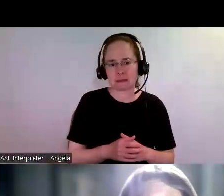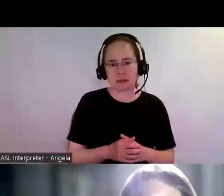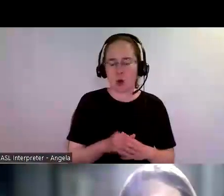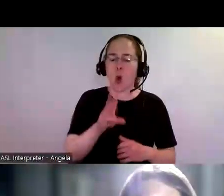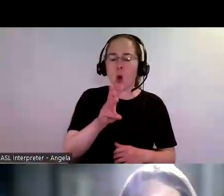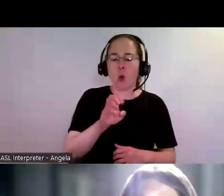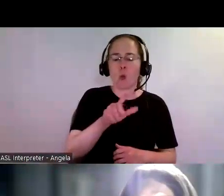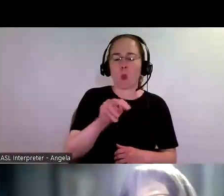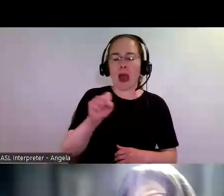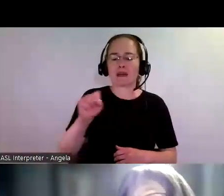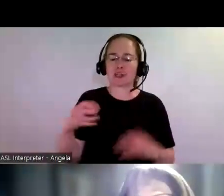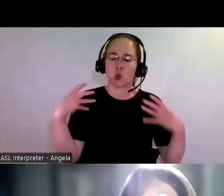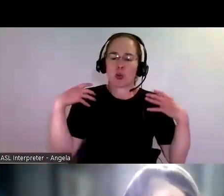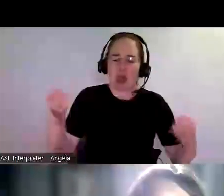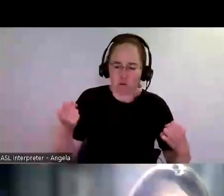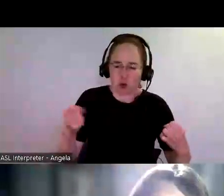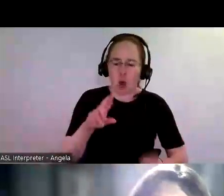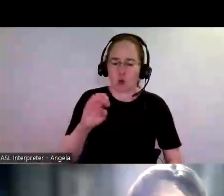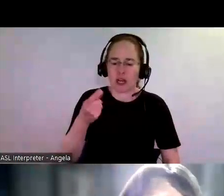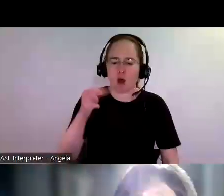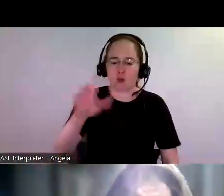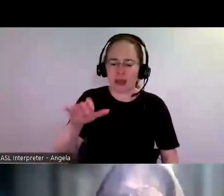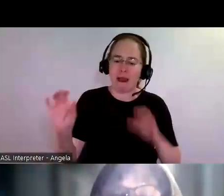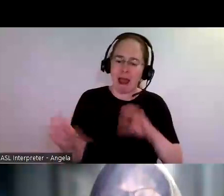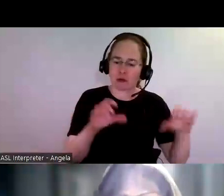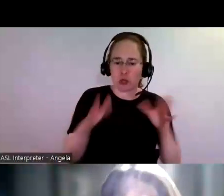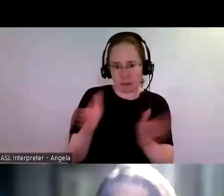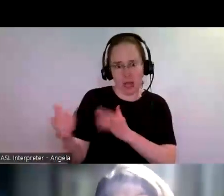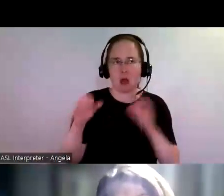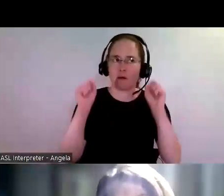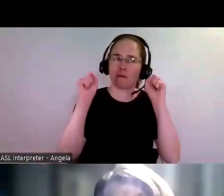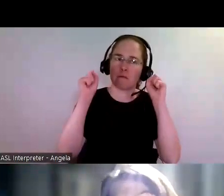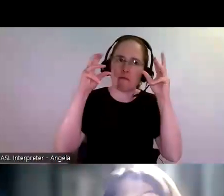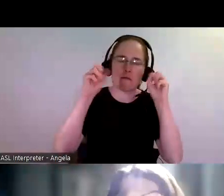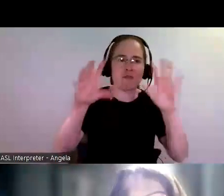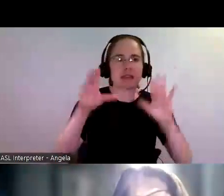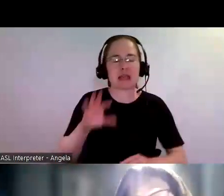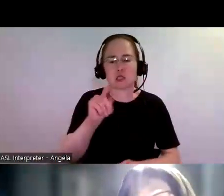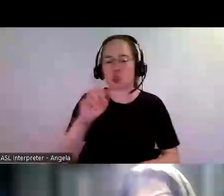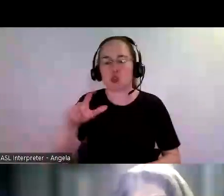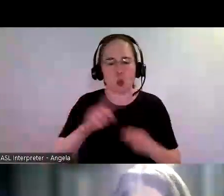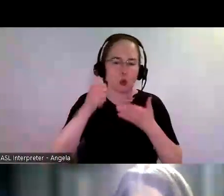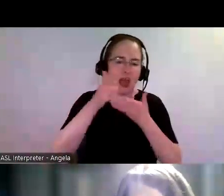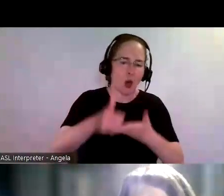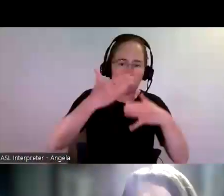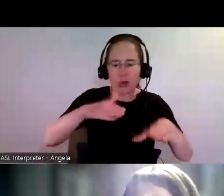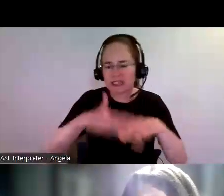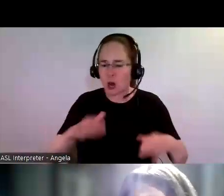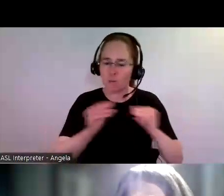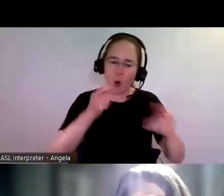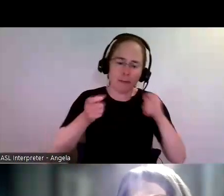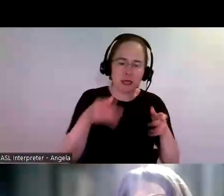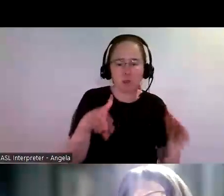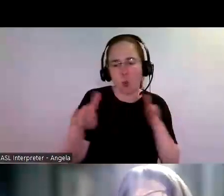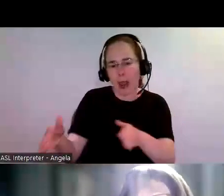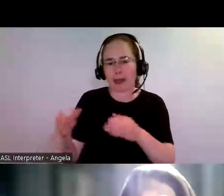Recovery Action Plan. And it's a fantastic tool, I find, to just help us to break down things in manageable ways